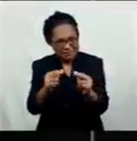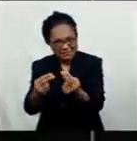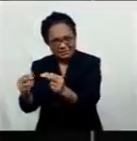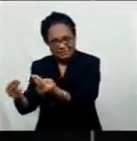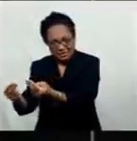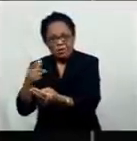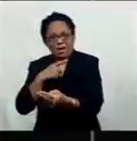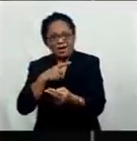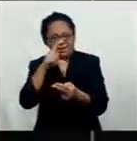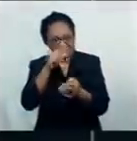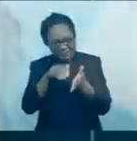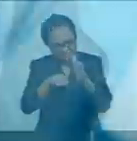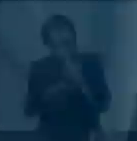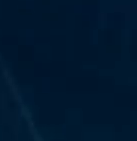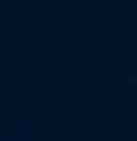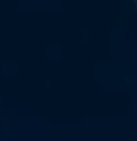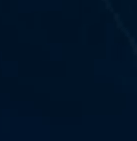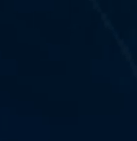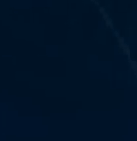early recovery from the pandemic.